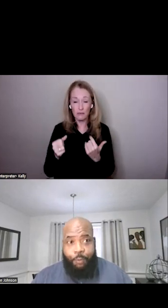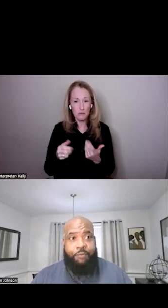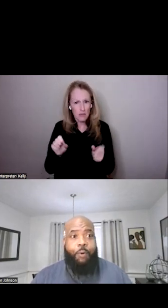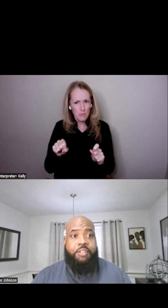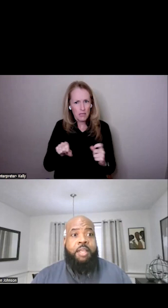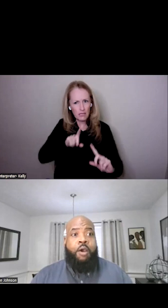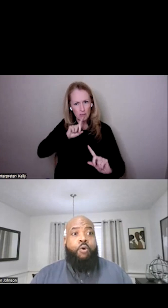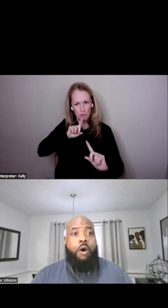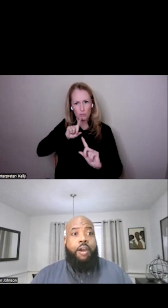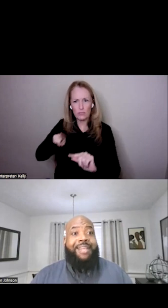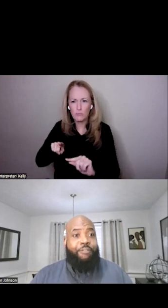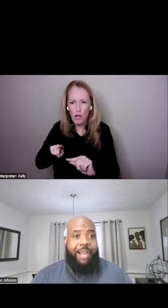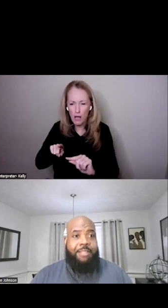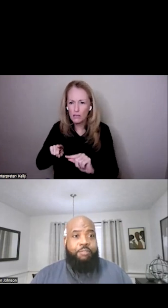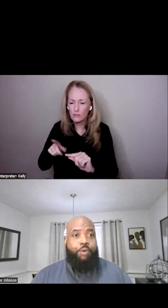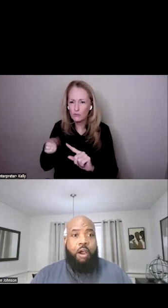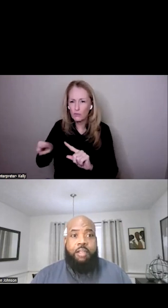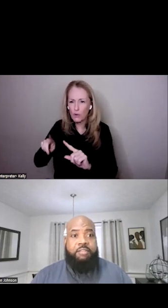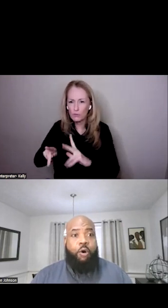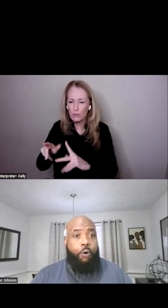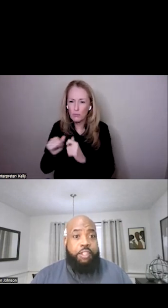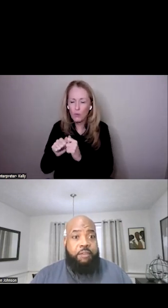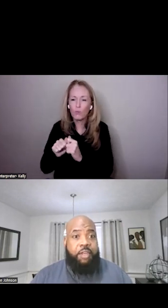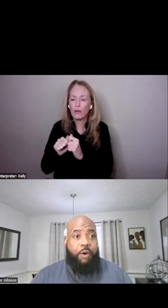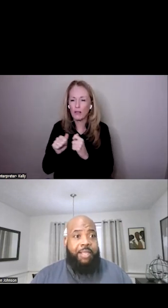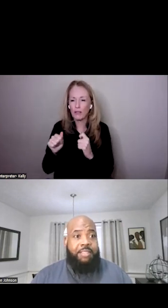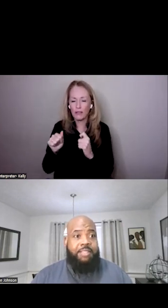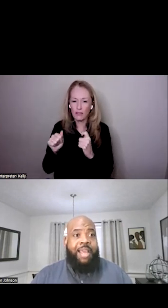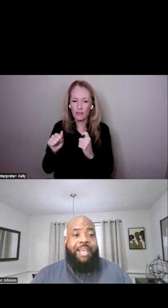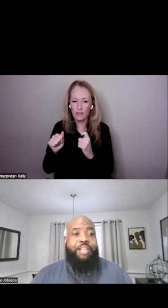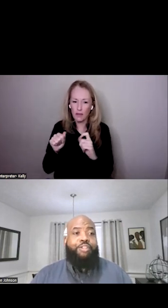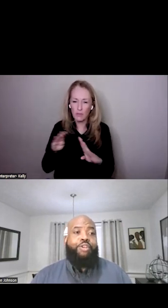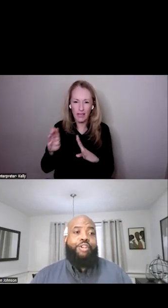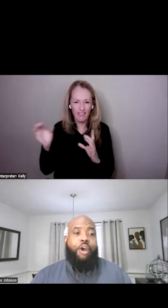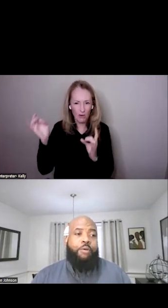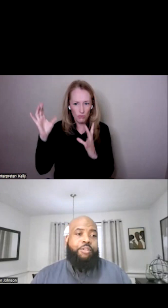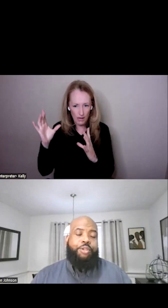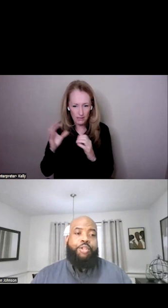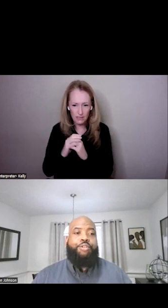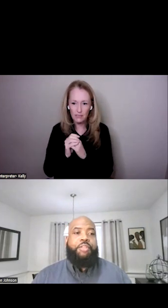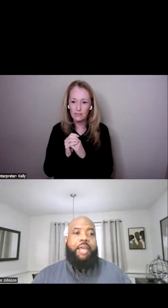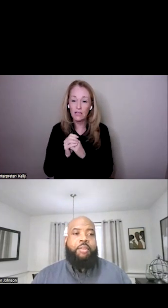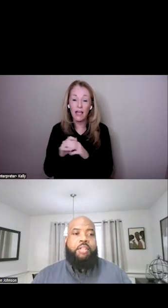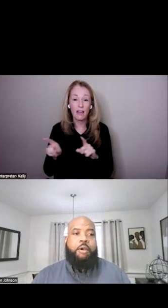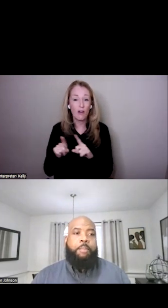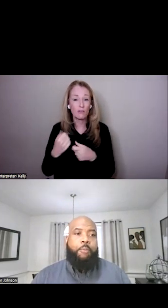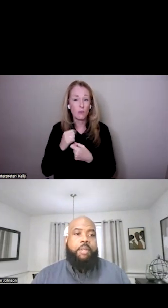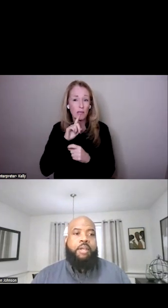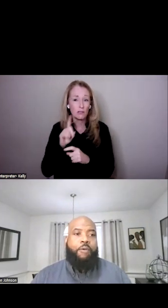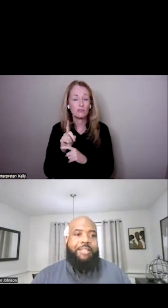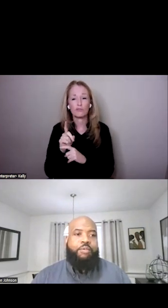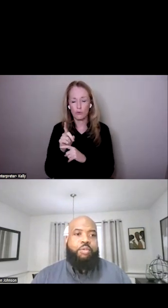age of 4, of course, who are in crisis, regardless of the origin of the crisis, and also to ensure that there's an